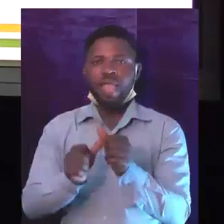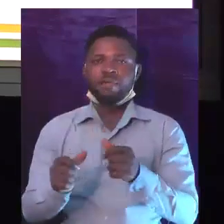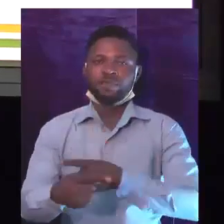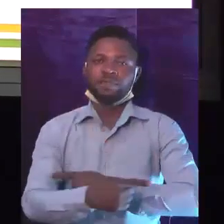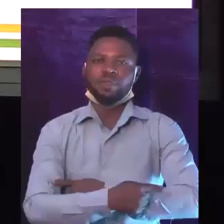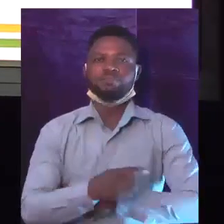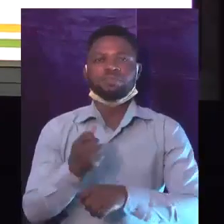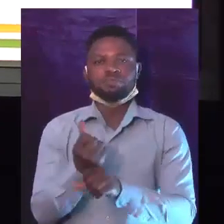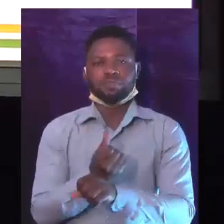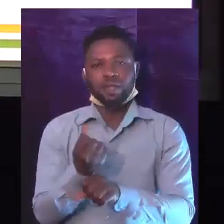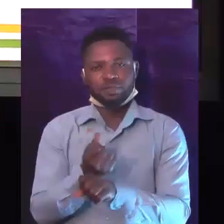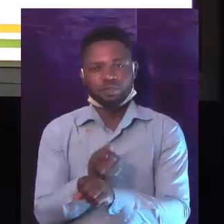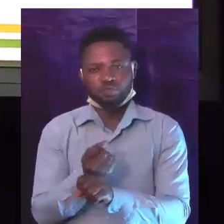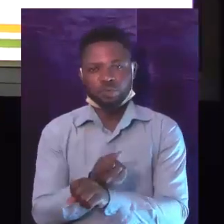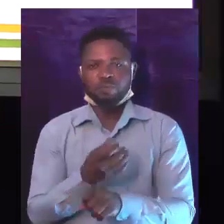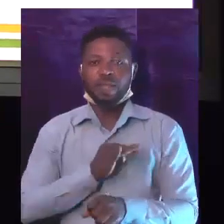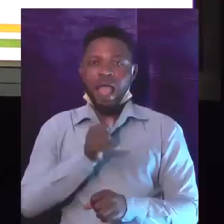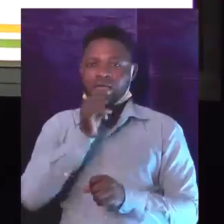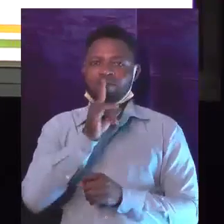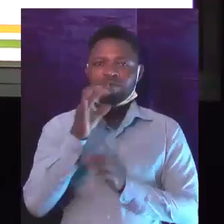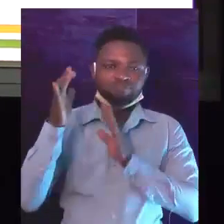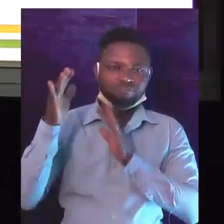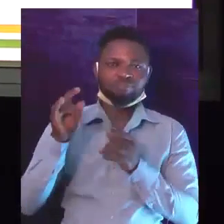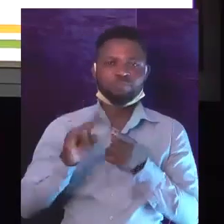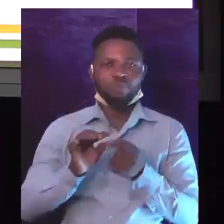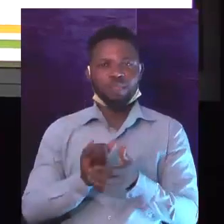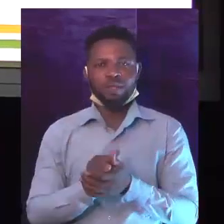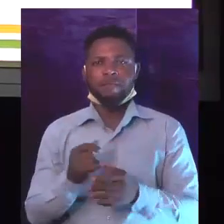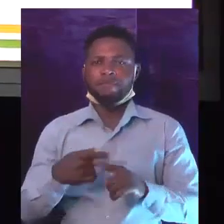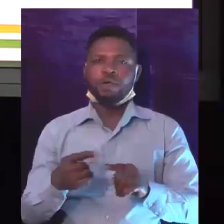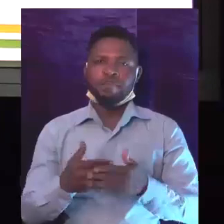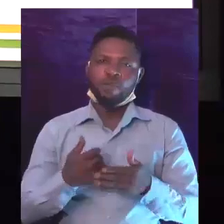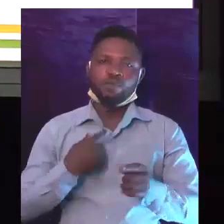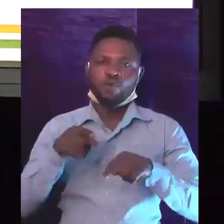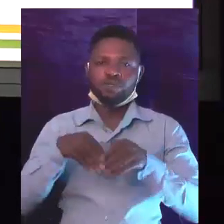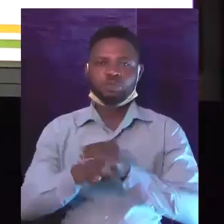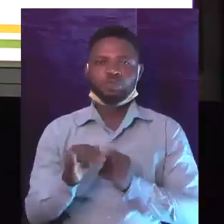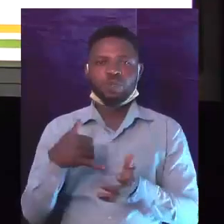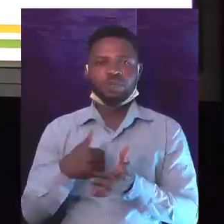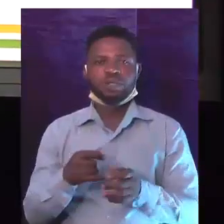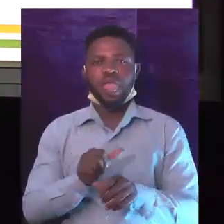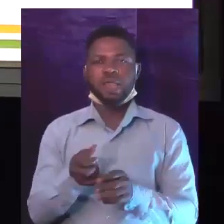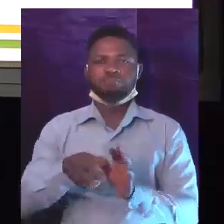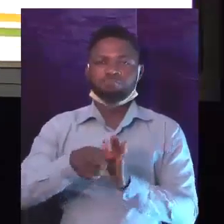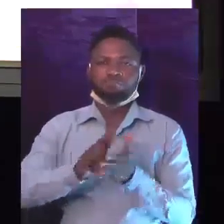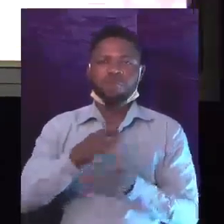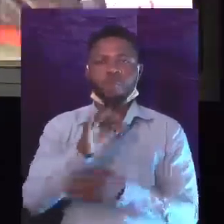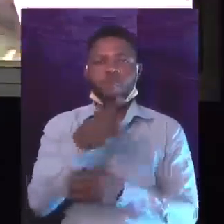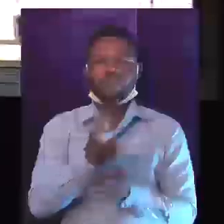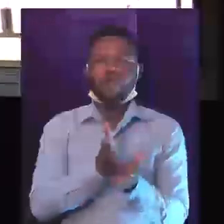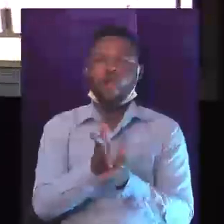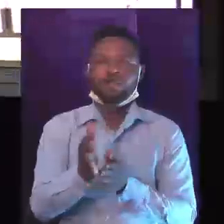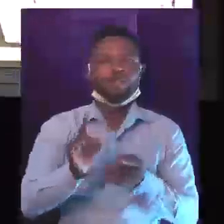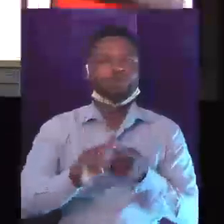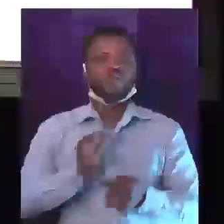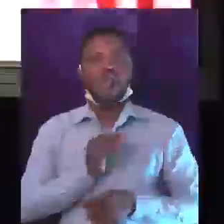studying everyday statistics, and I'm sure you're looking forward to that. But before we go into it, a review